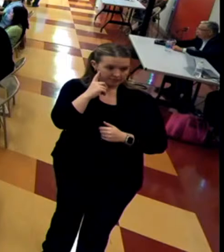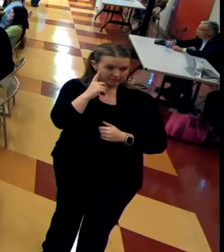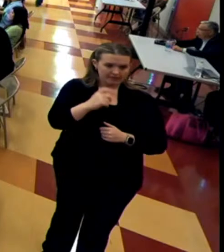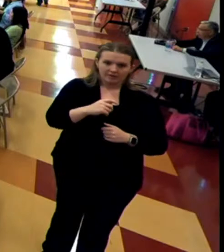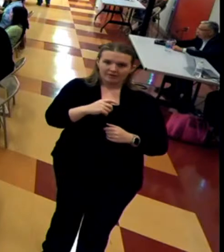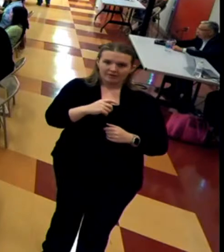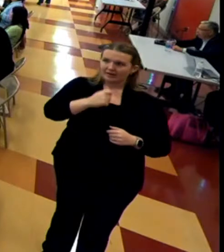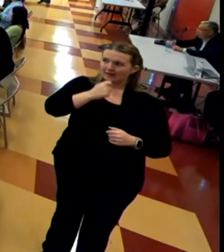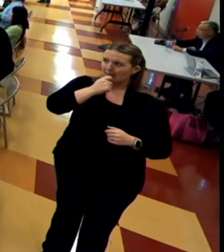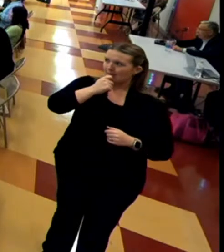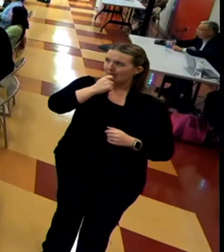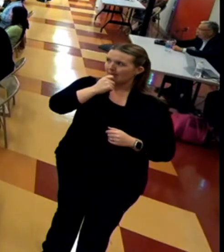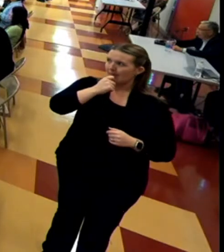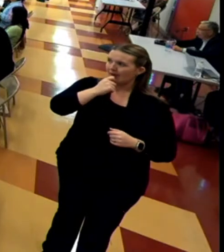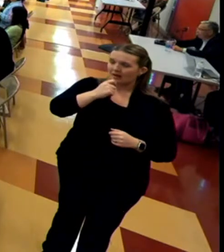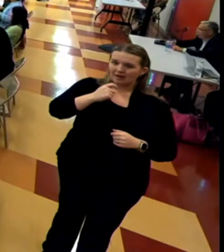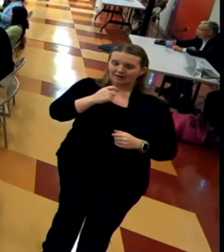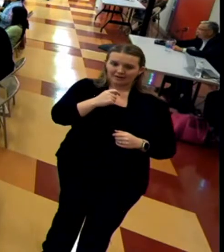Microphone.